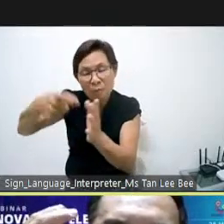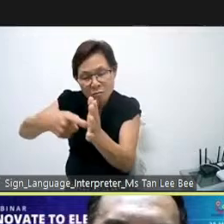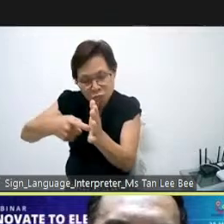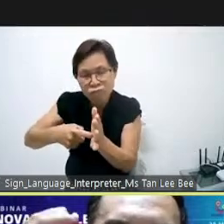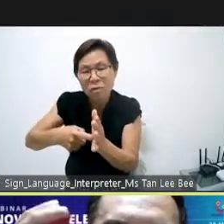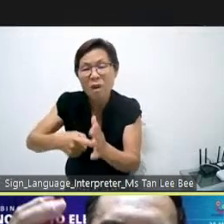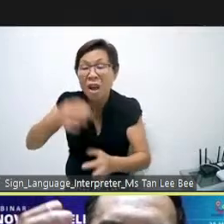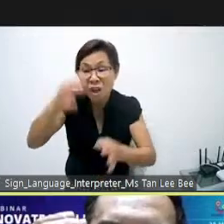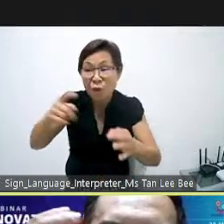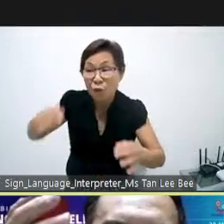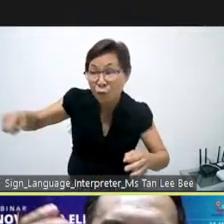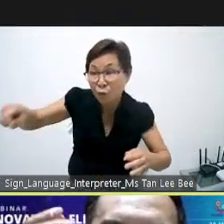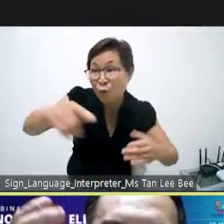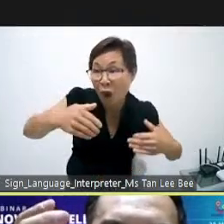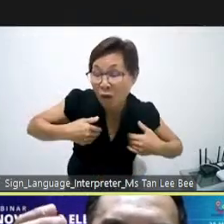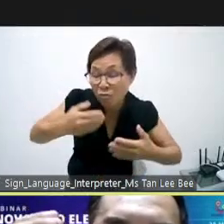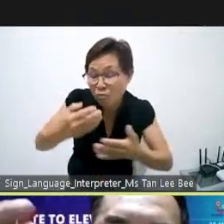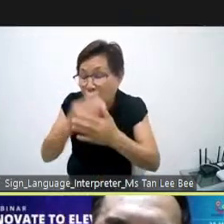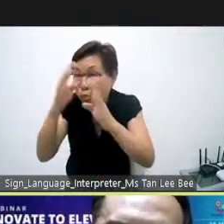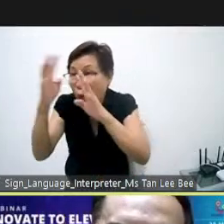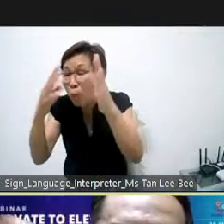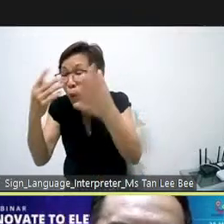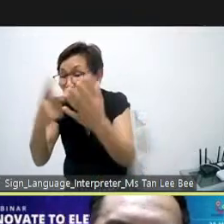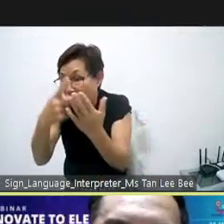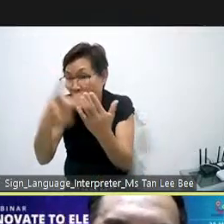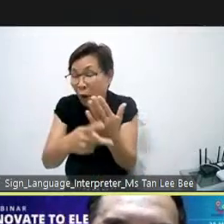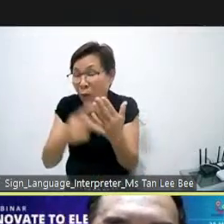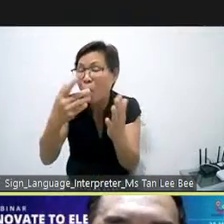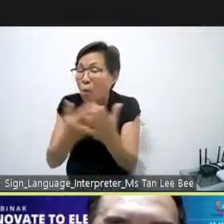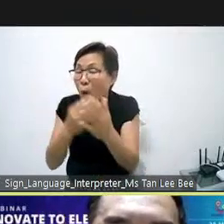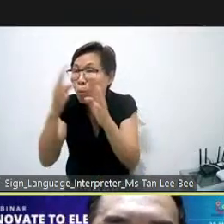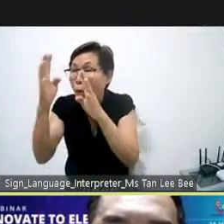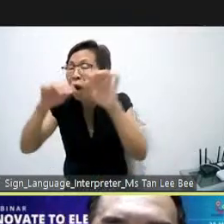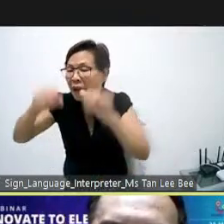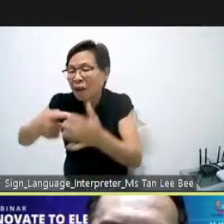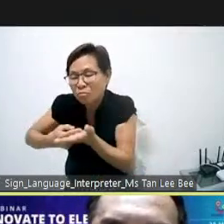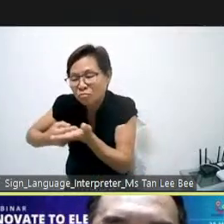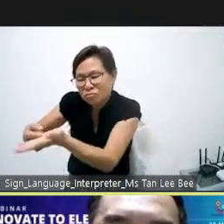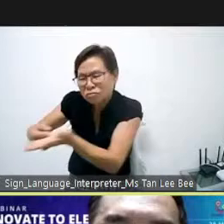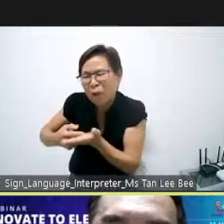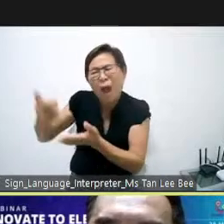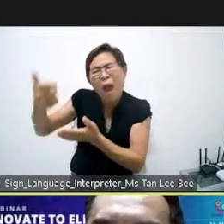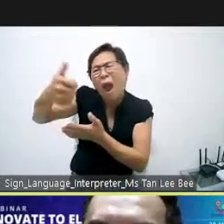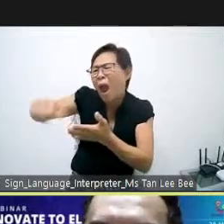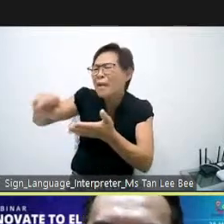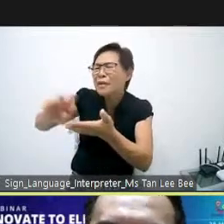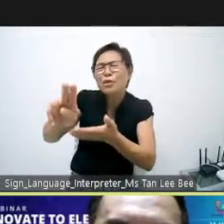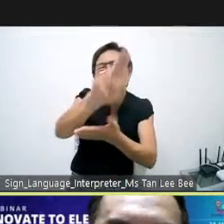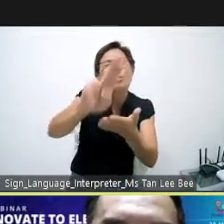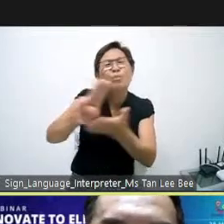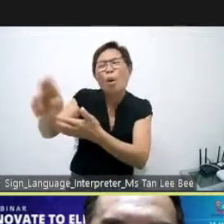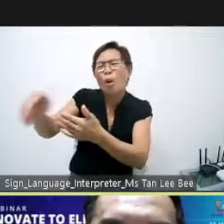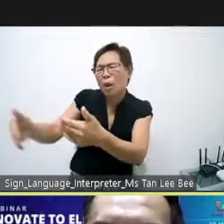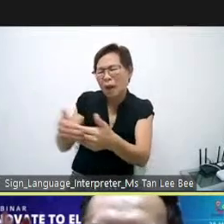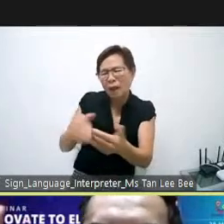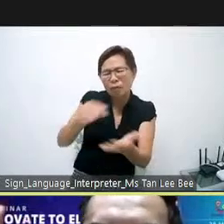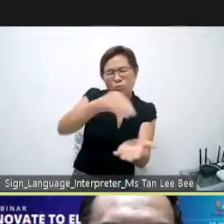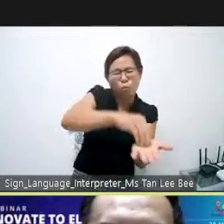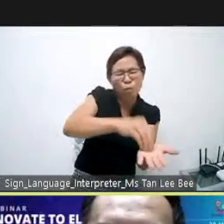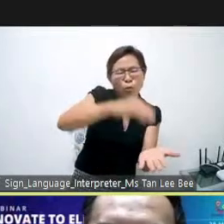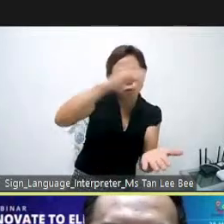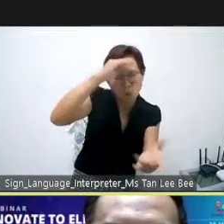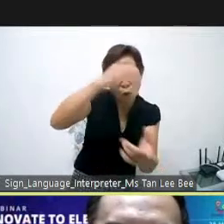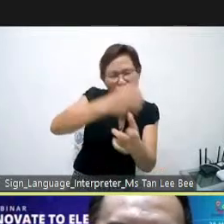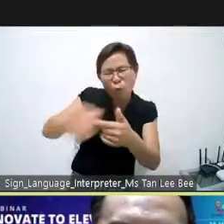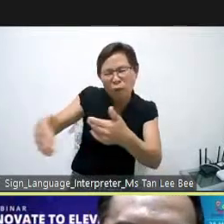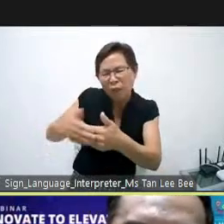any innovative programs, you can discuss with any universities. If you located in Johor or nearby, you